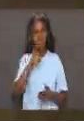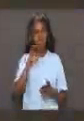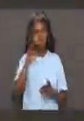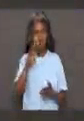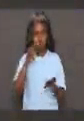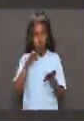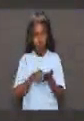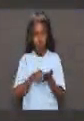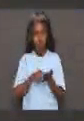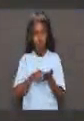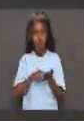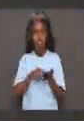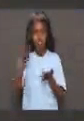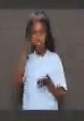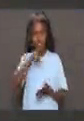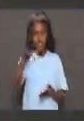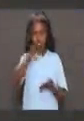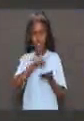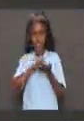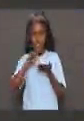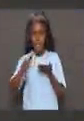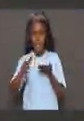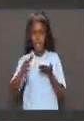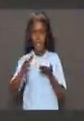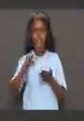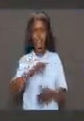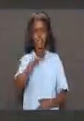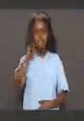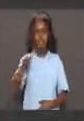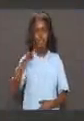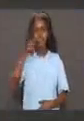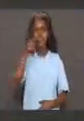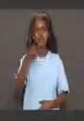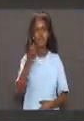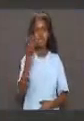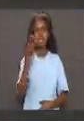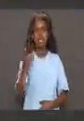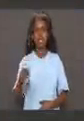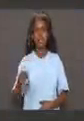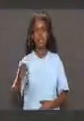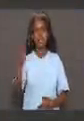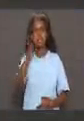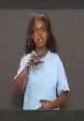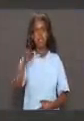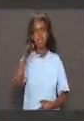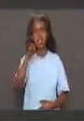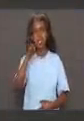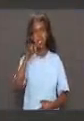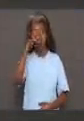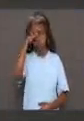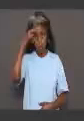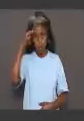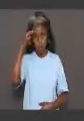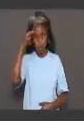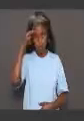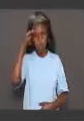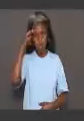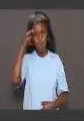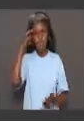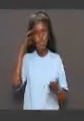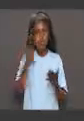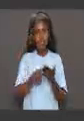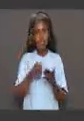diameter, the arc is called a semicircle because it